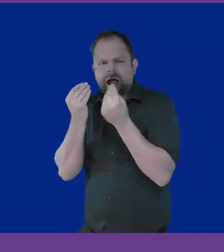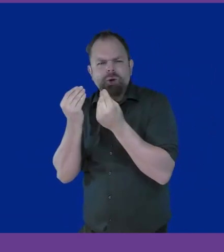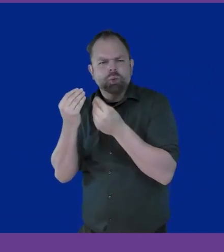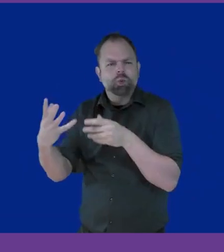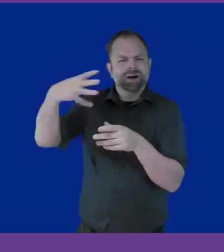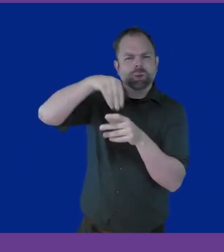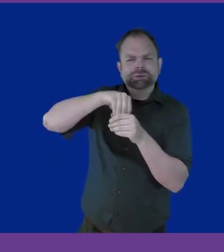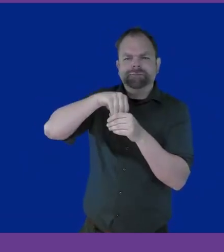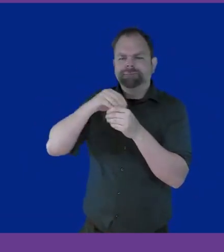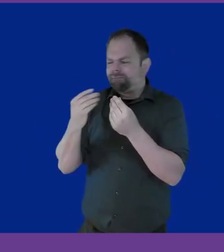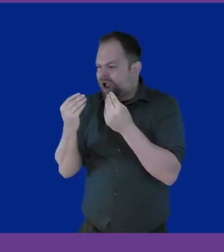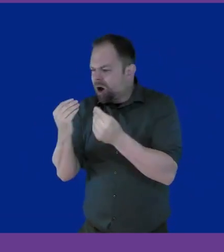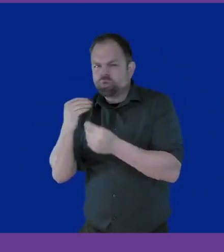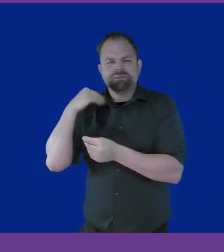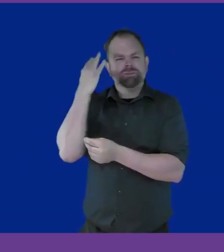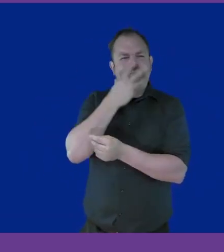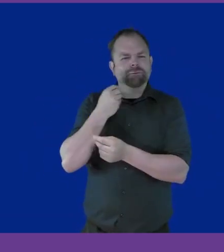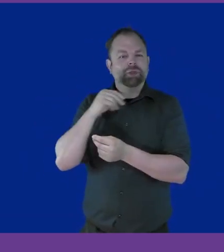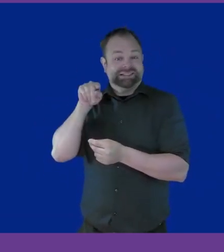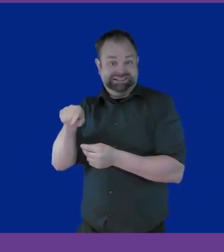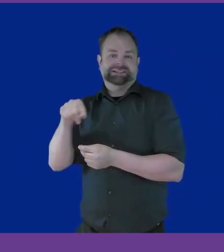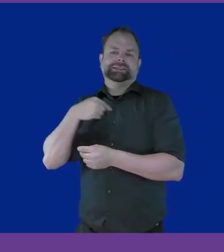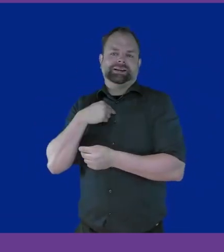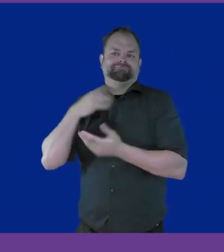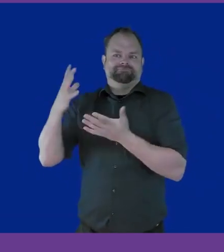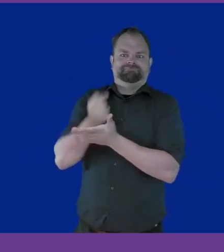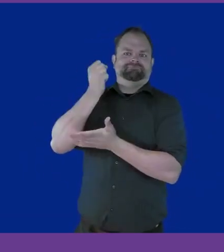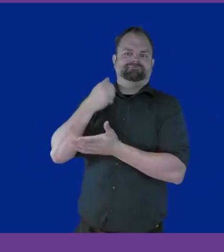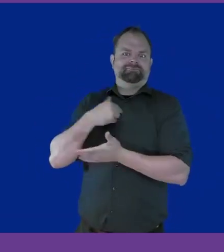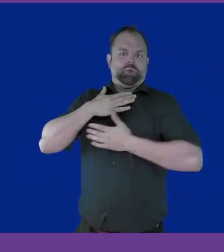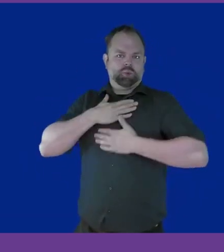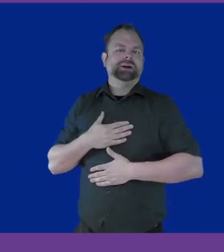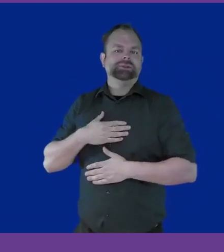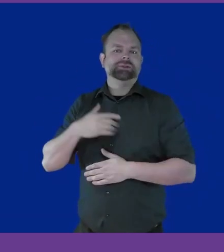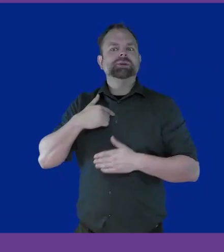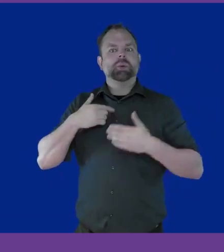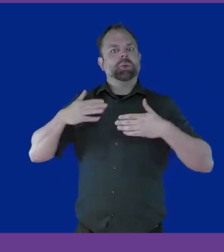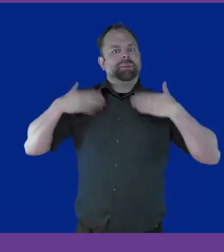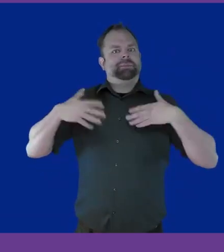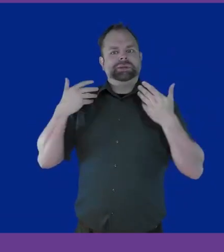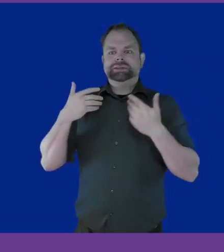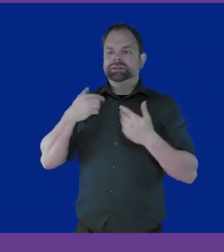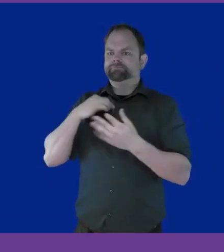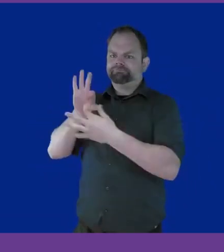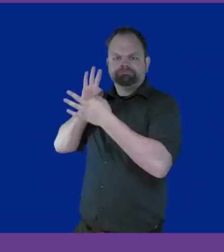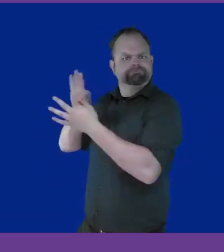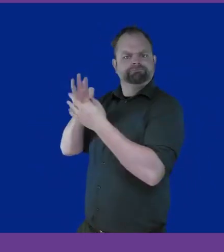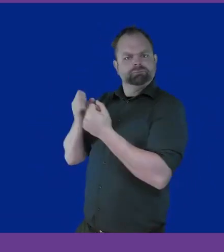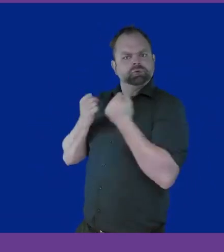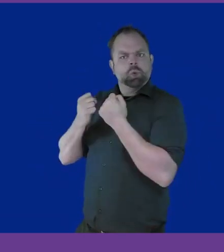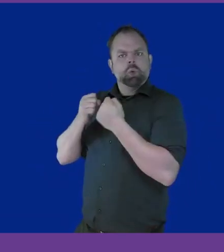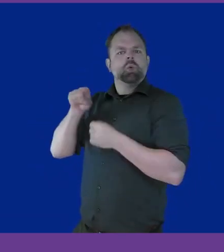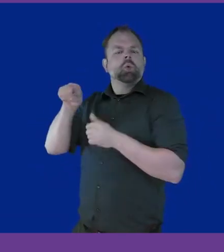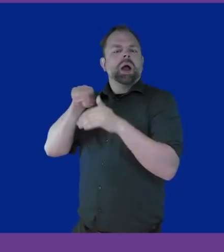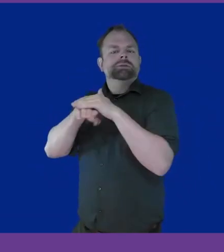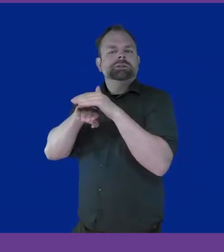AccessibilEU Consortium and the European Blind Union, because it is by dialogues like this, and I tell you, for me, this is the start, but not